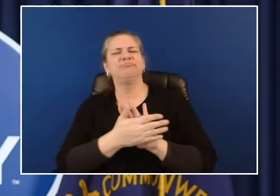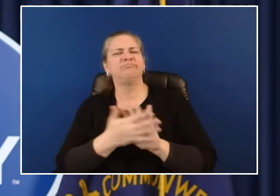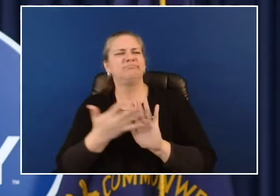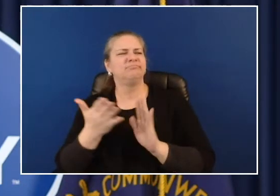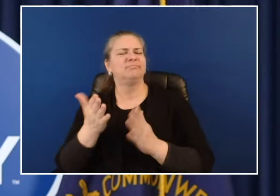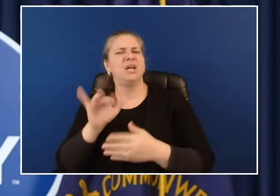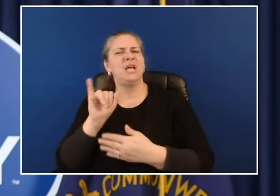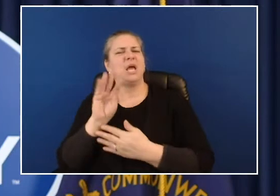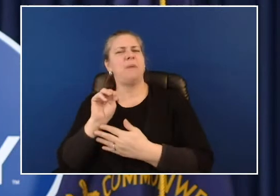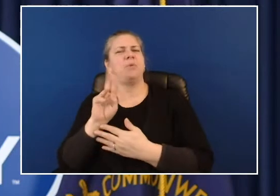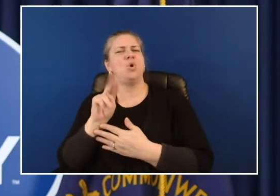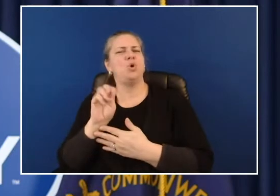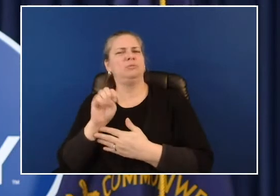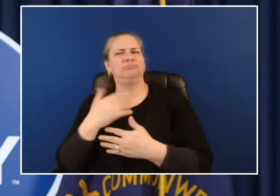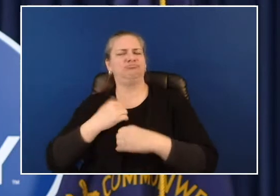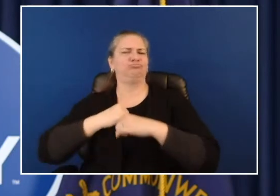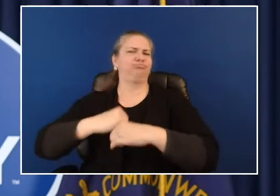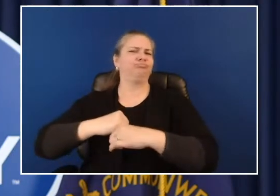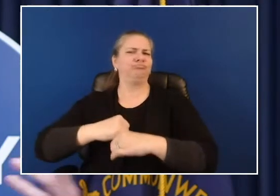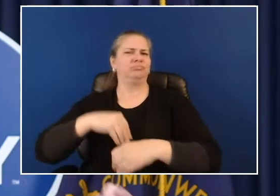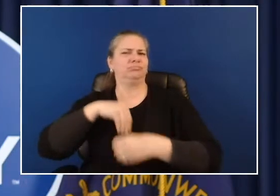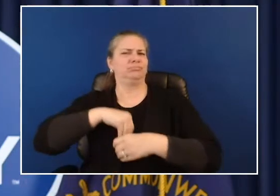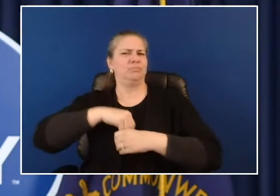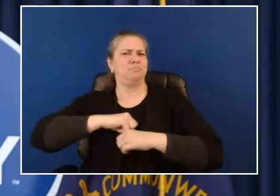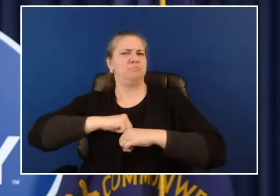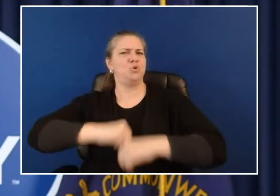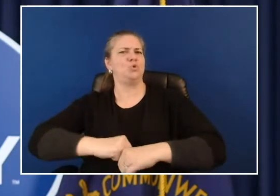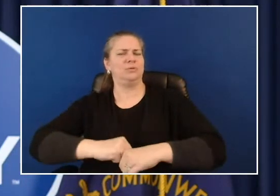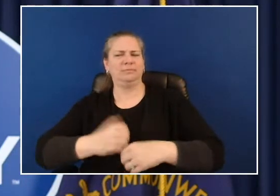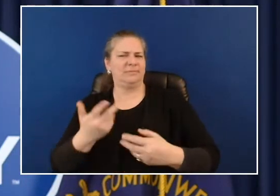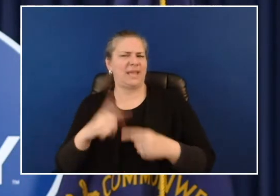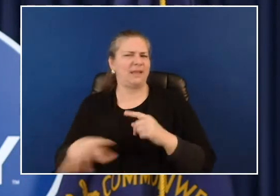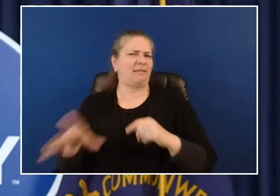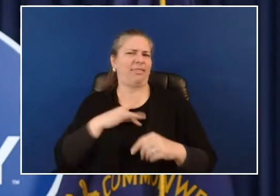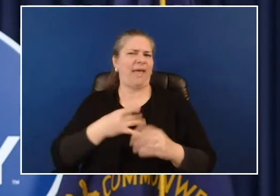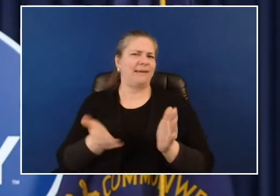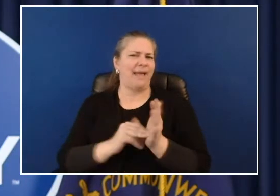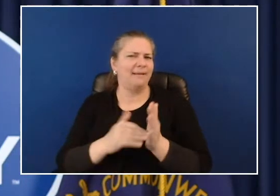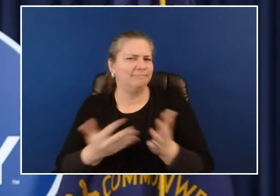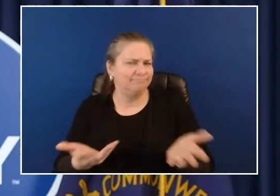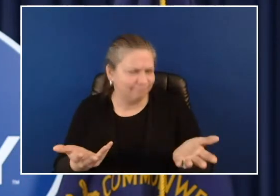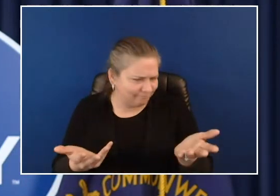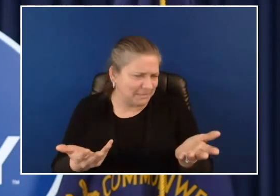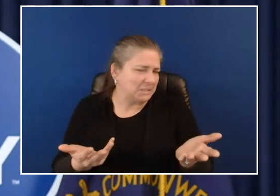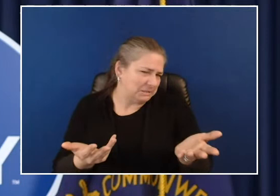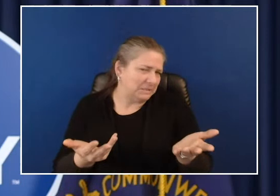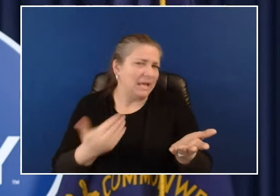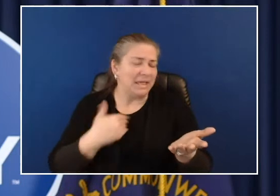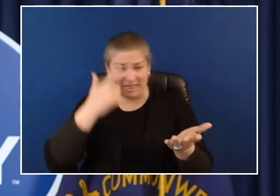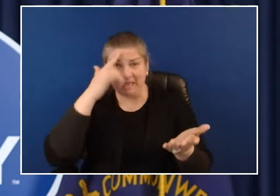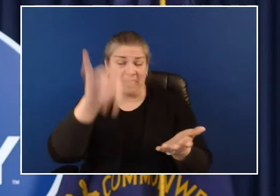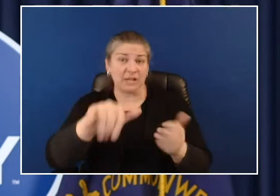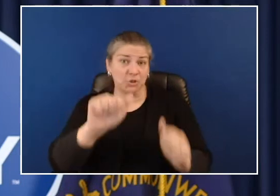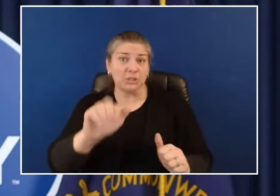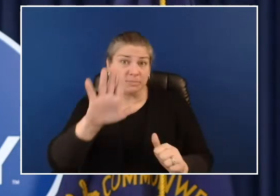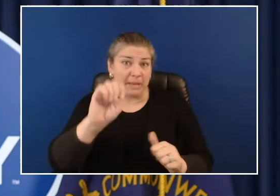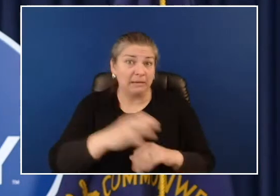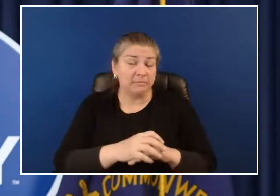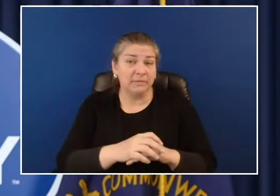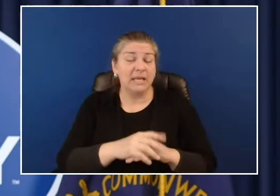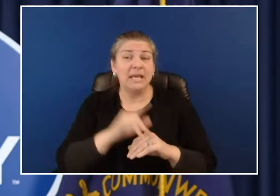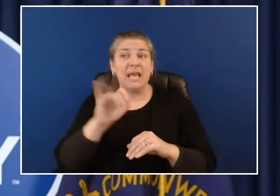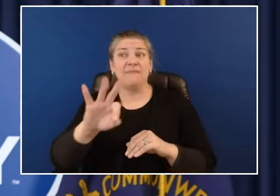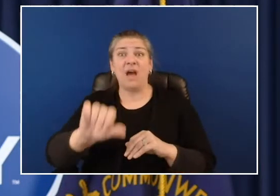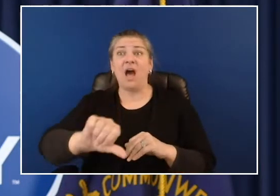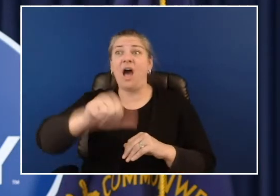something I think could move us into an endemic phase, but only if it's big enough and only if the next variant doesn't find a way around